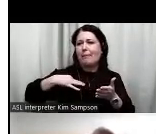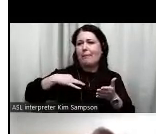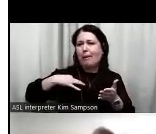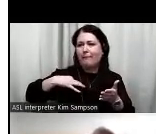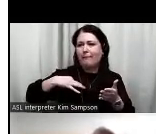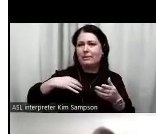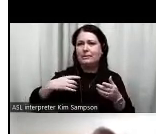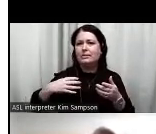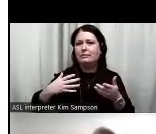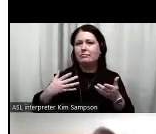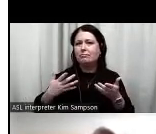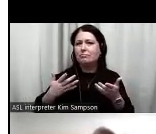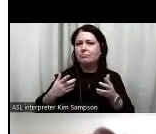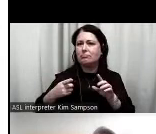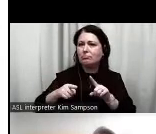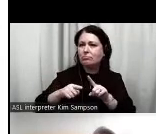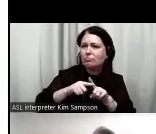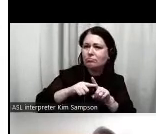of